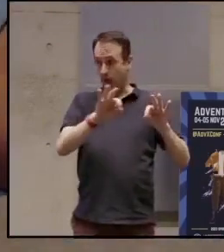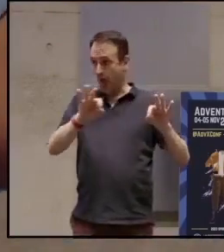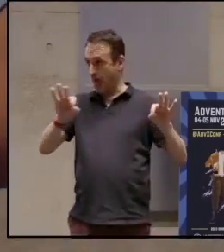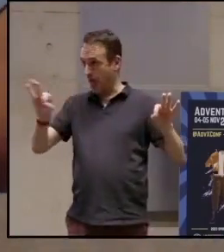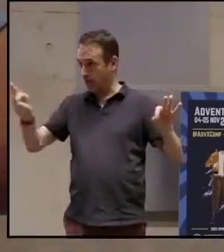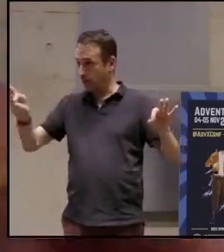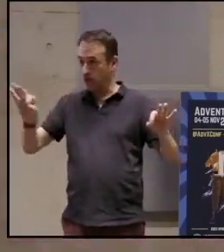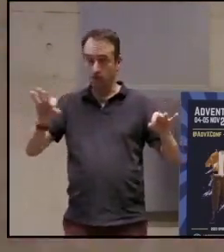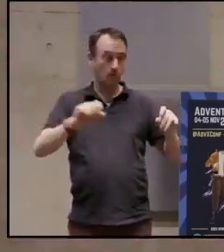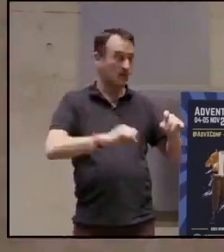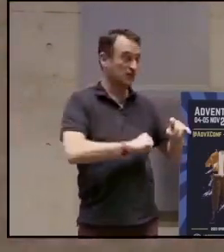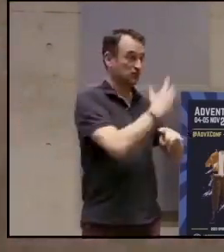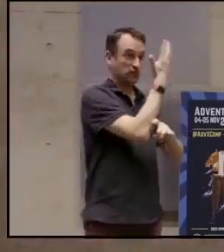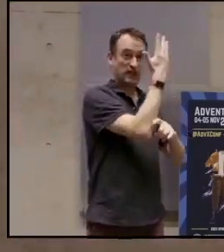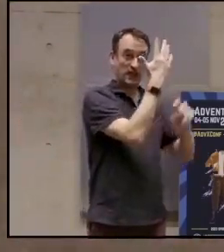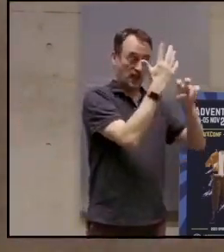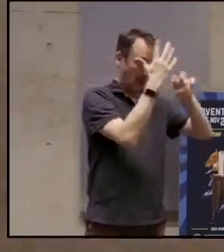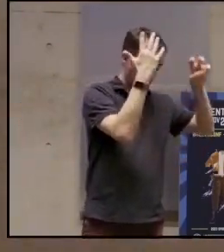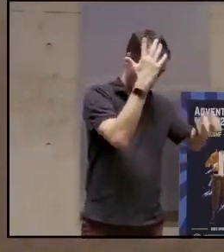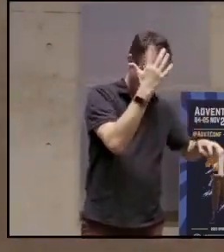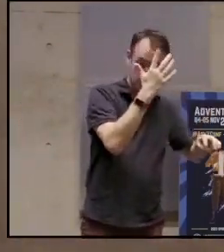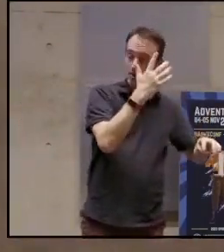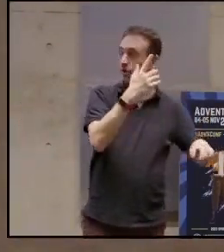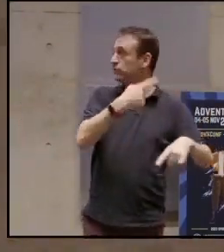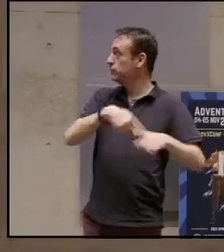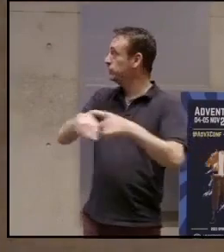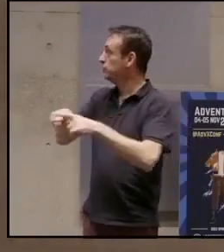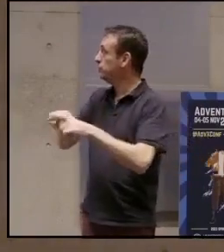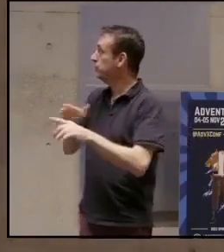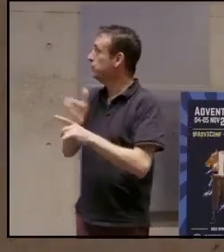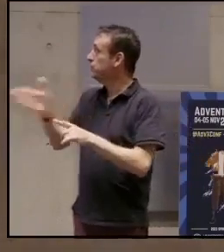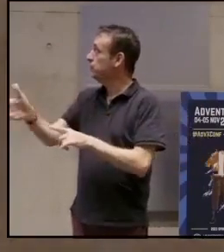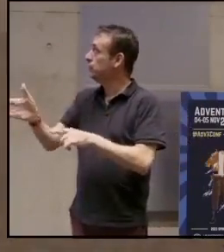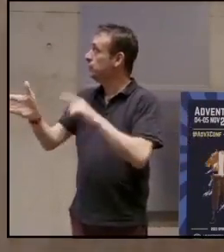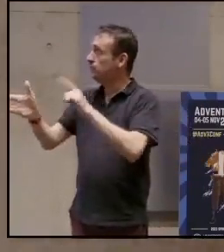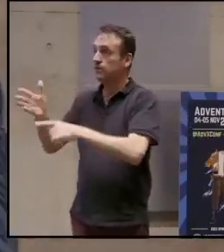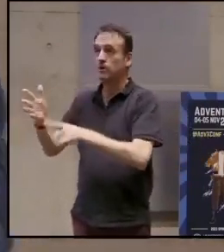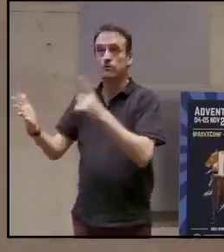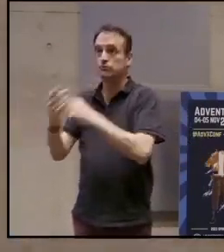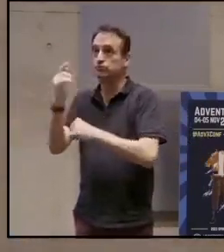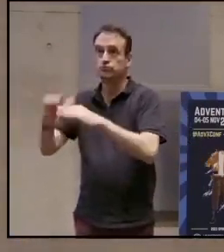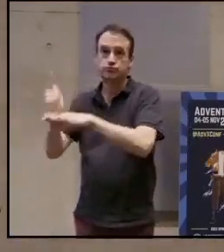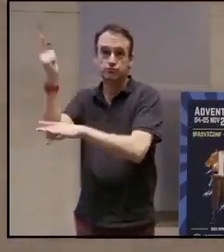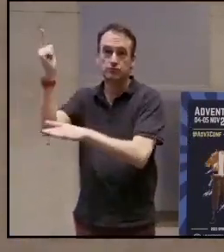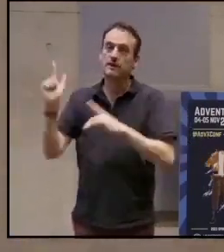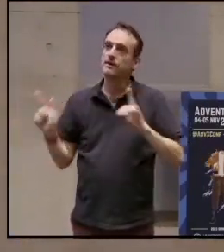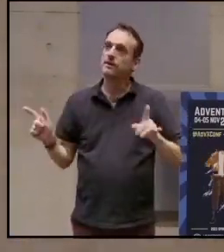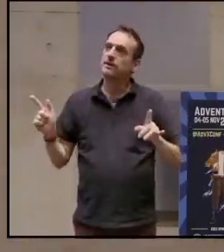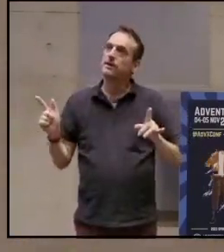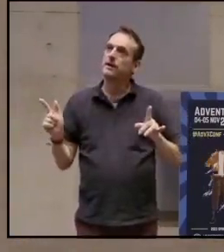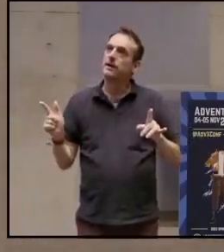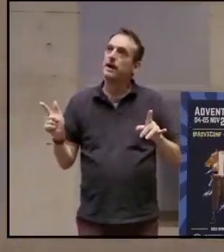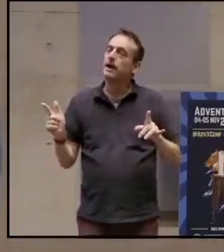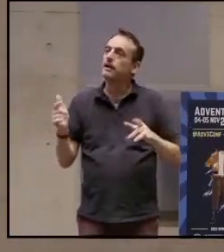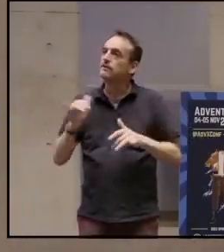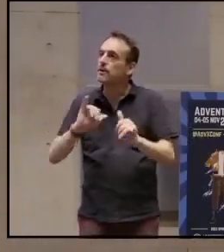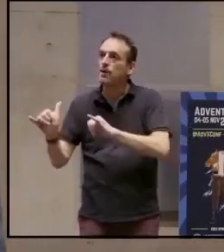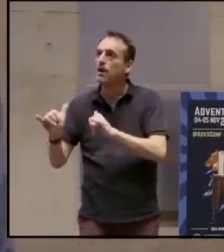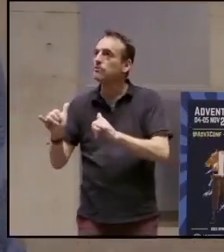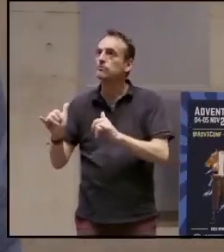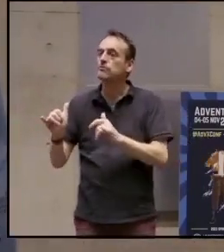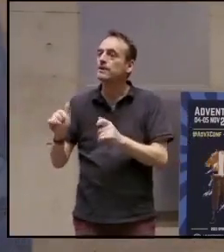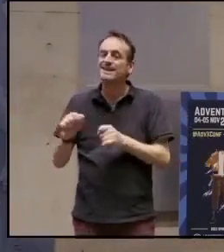Saber. Okay? It's like a country's waterways, right? We move sometimes over land, sometimes